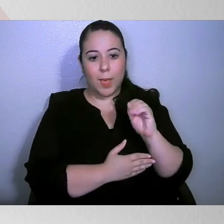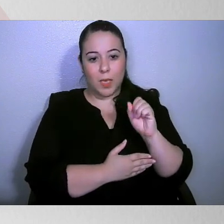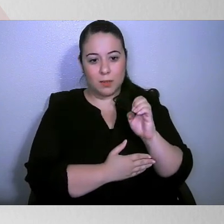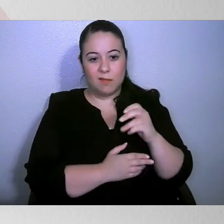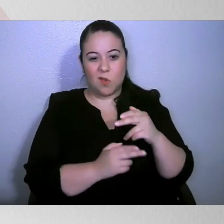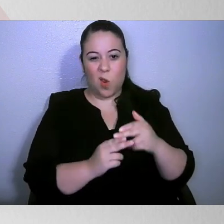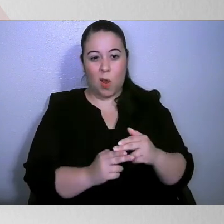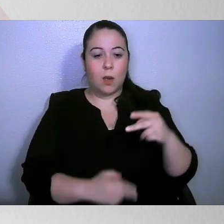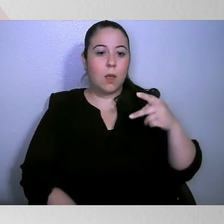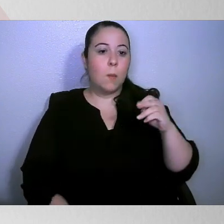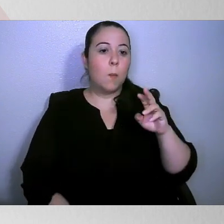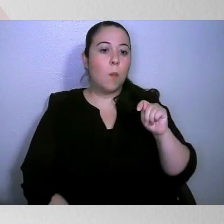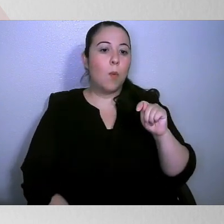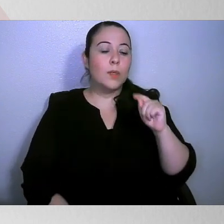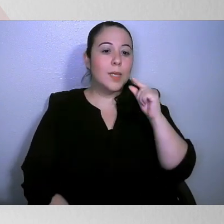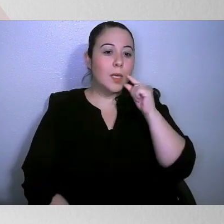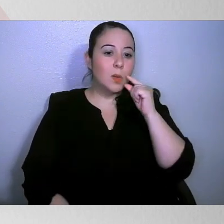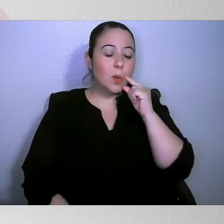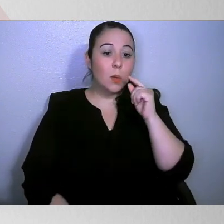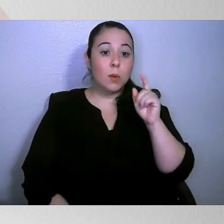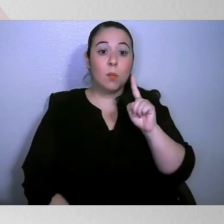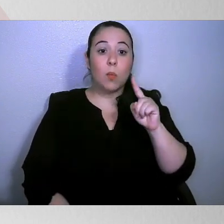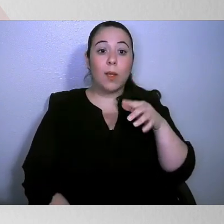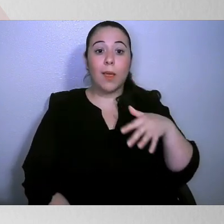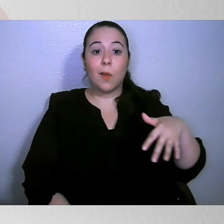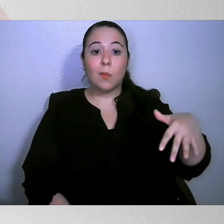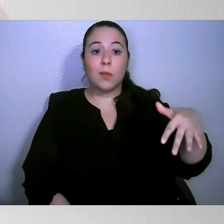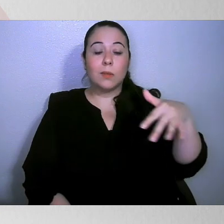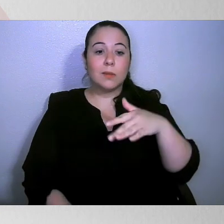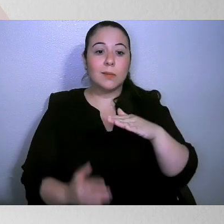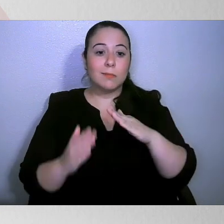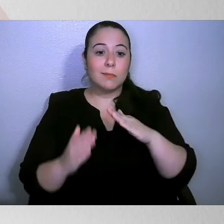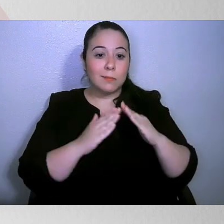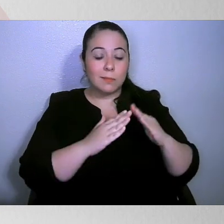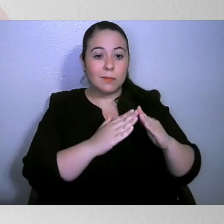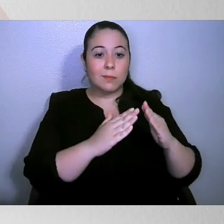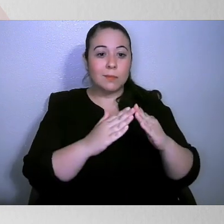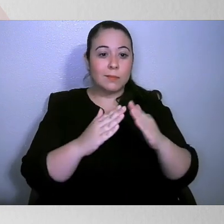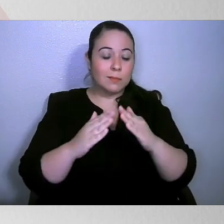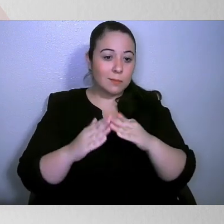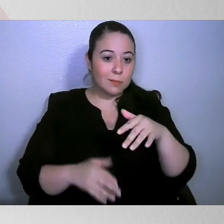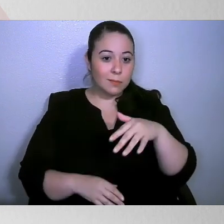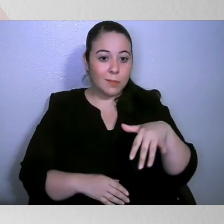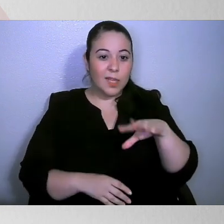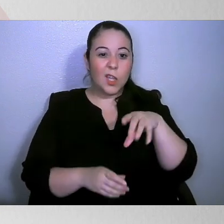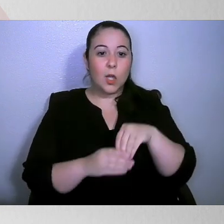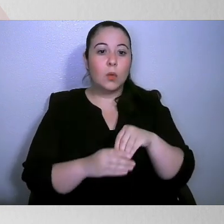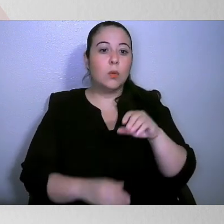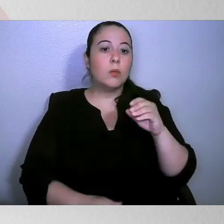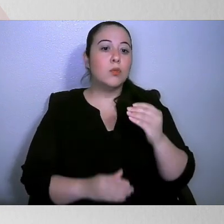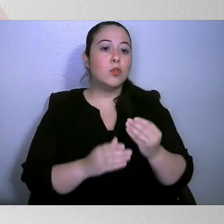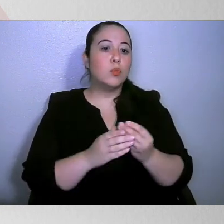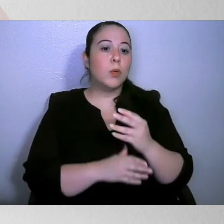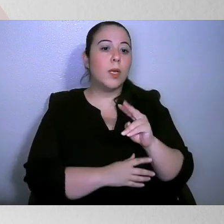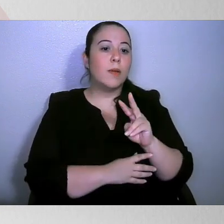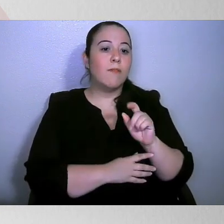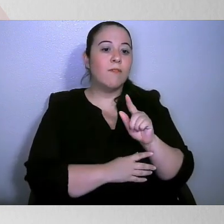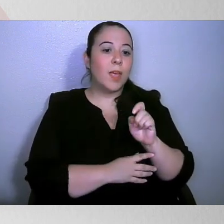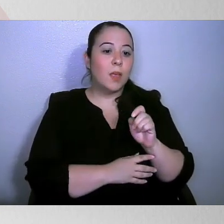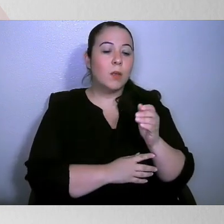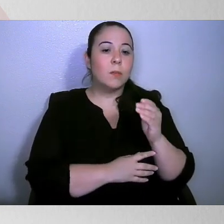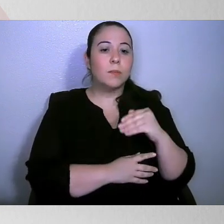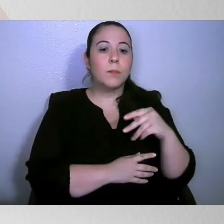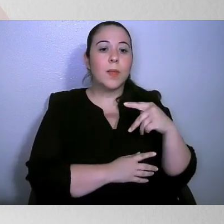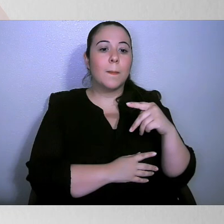are located east of Port San Antonio and west or southwest of Lackland Air Force Base and include Springvale, PACE, which stands